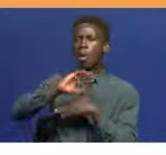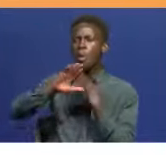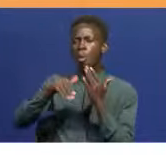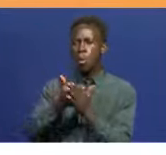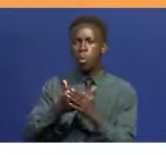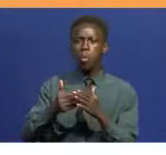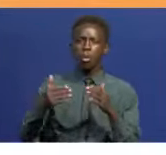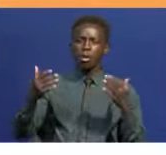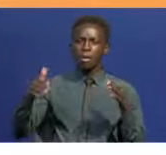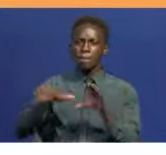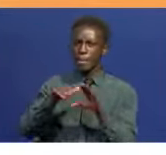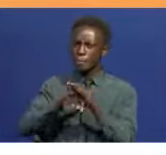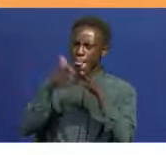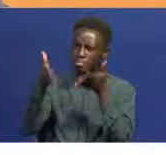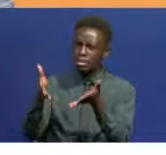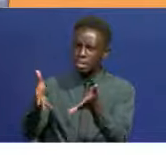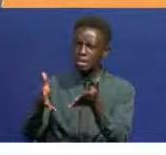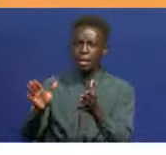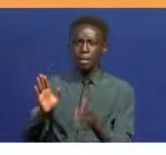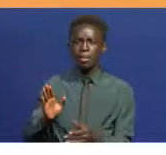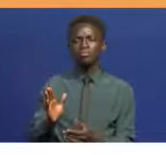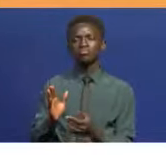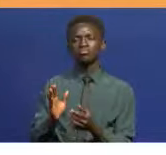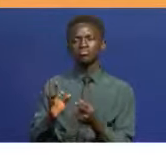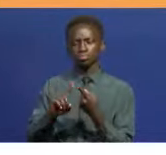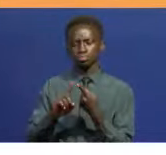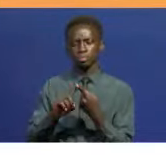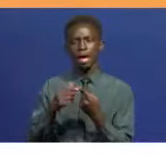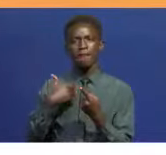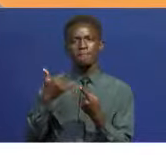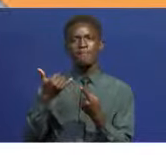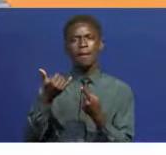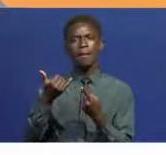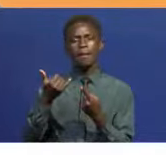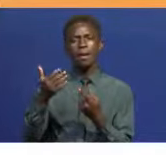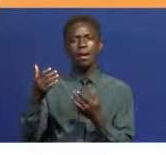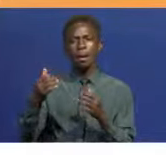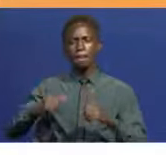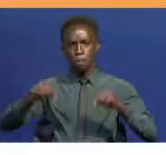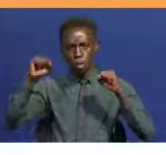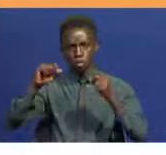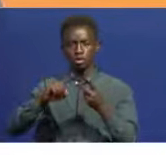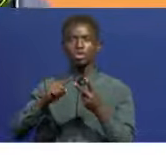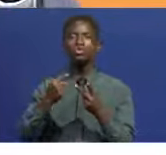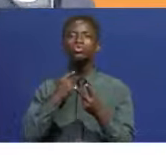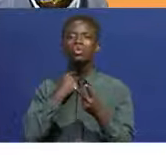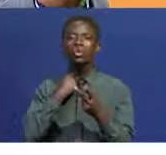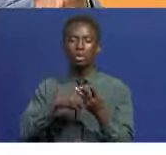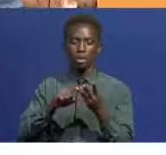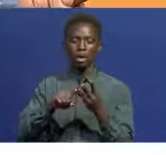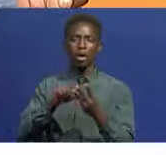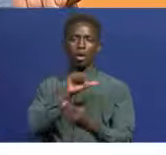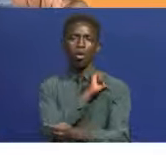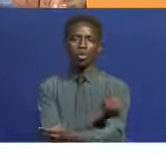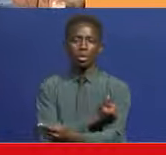have the employers, we have the union, we have the authority, and then we have the